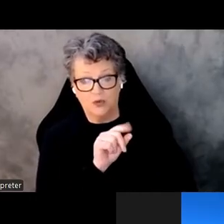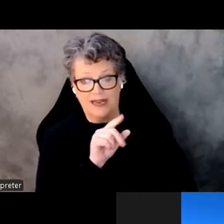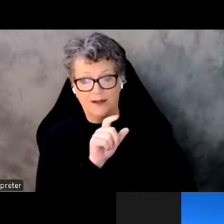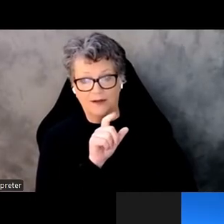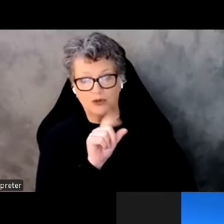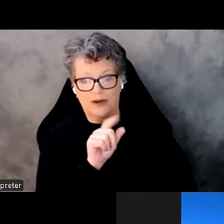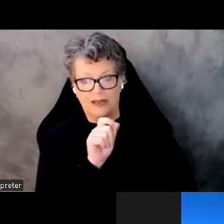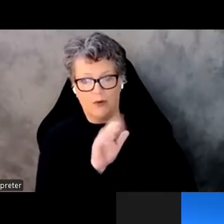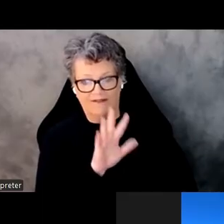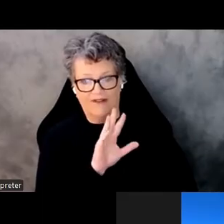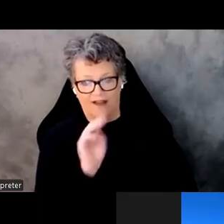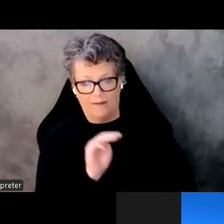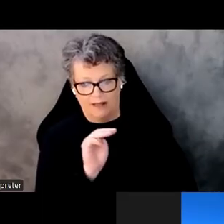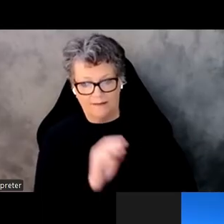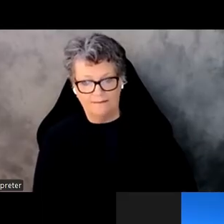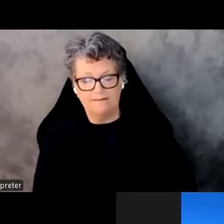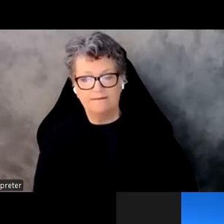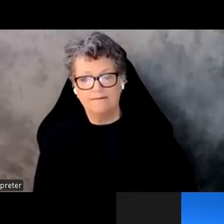million.